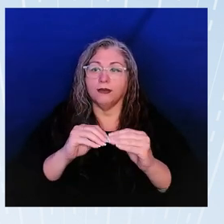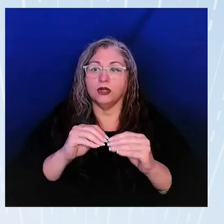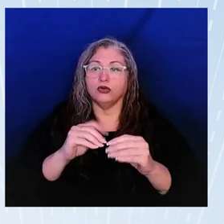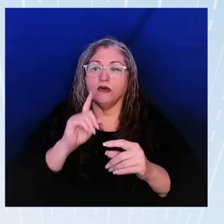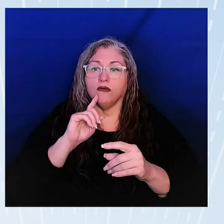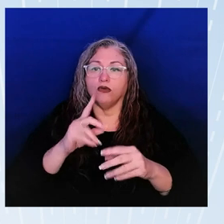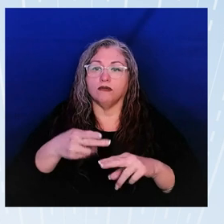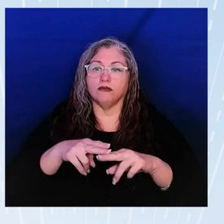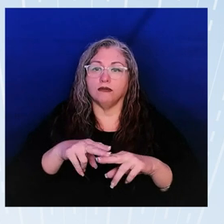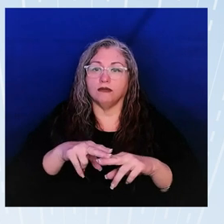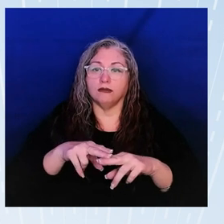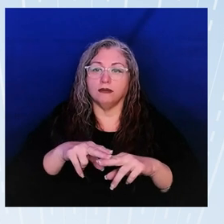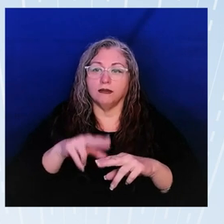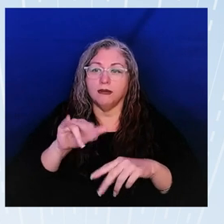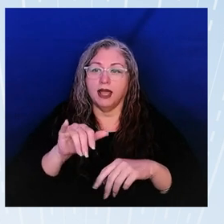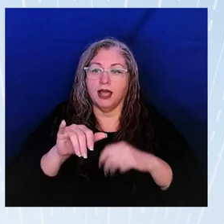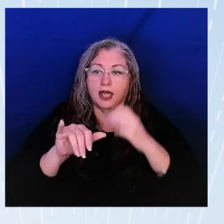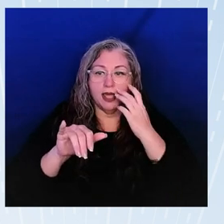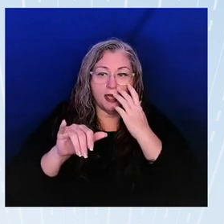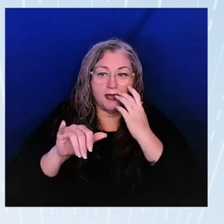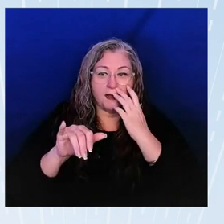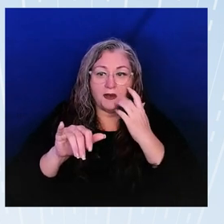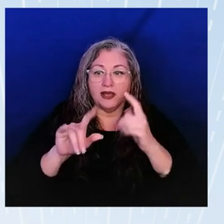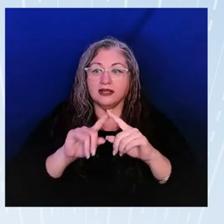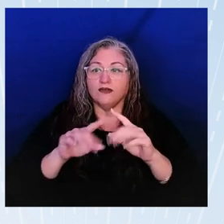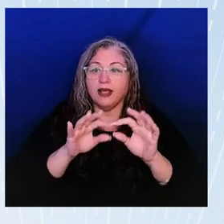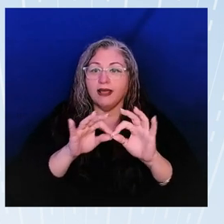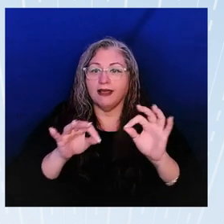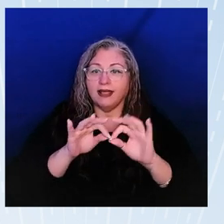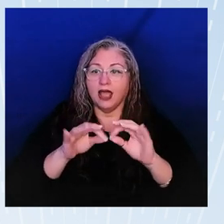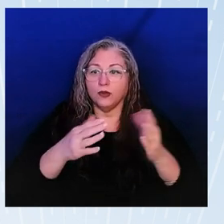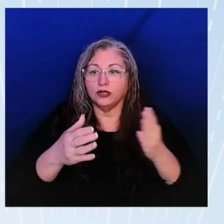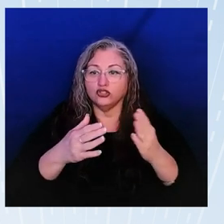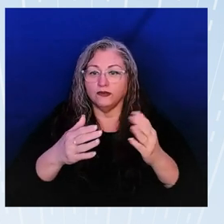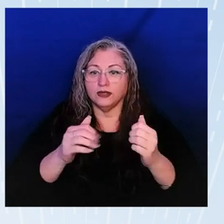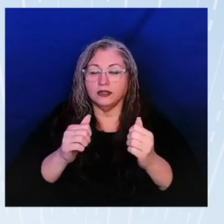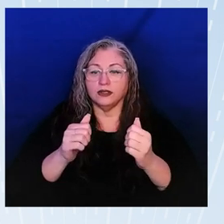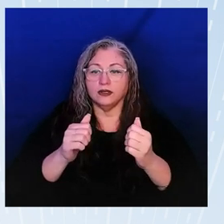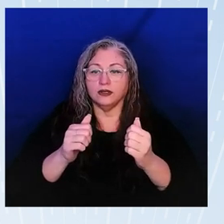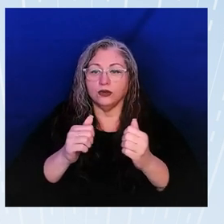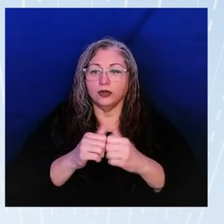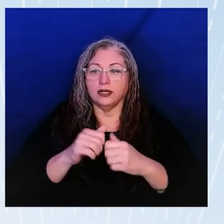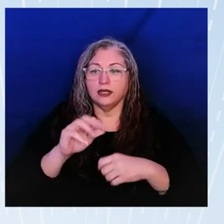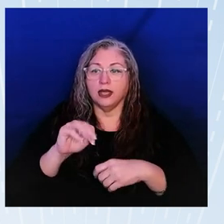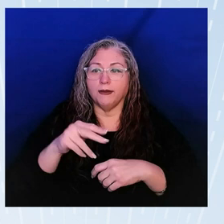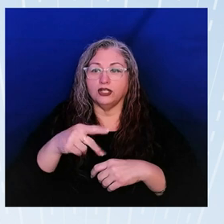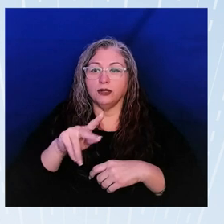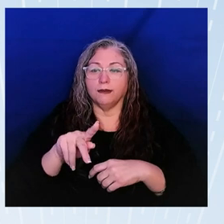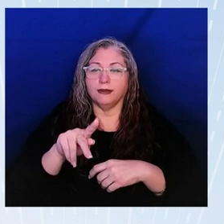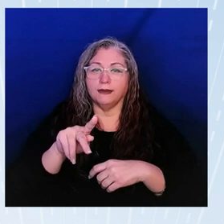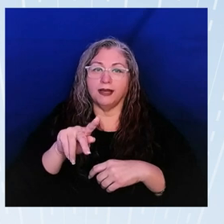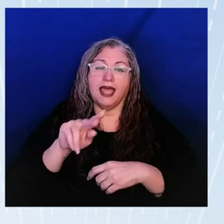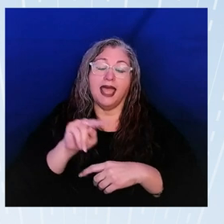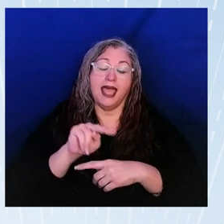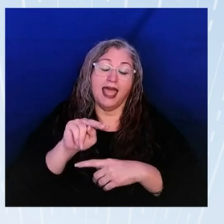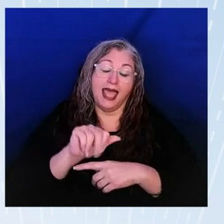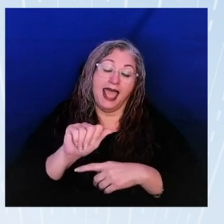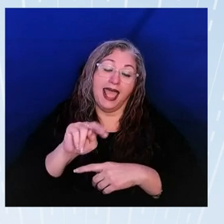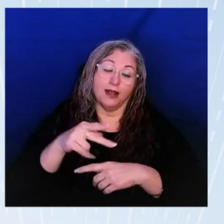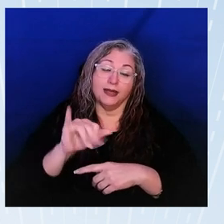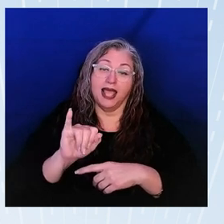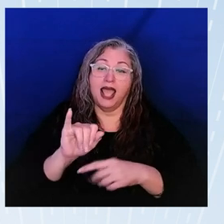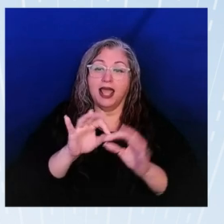24/7 live in language counseling services in the top AA and NHPI languages, in addition to